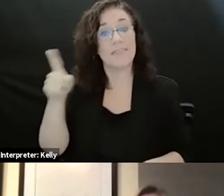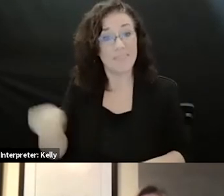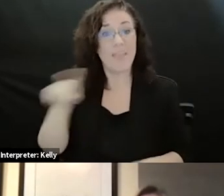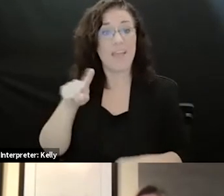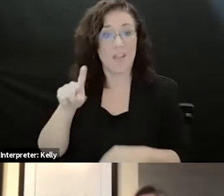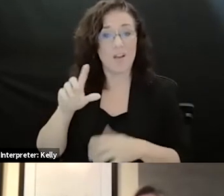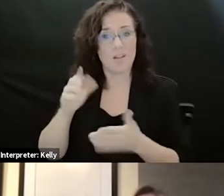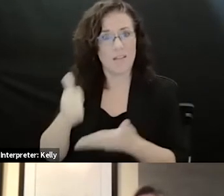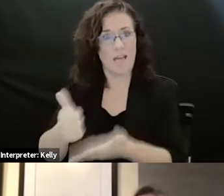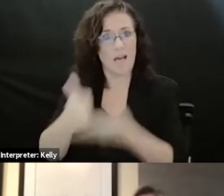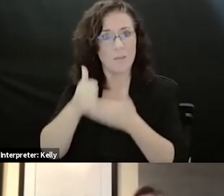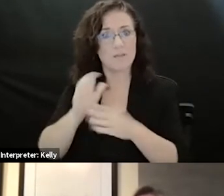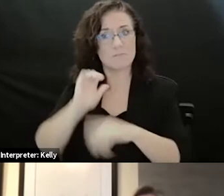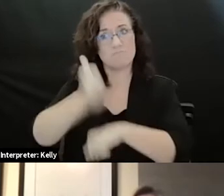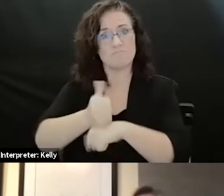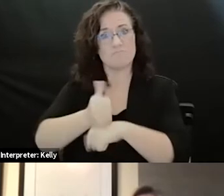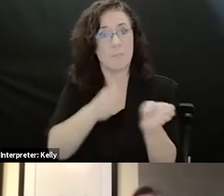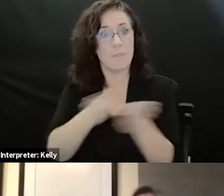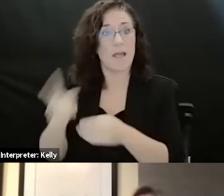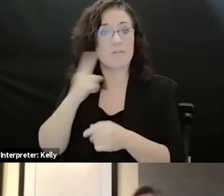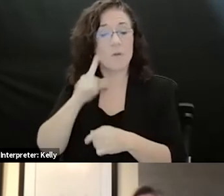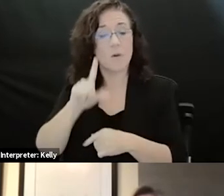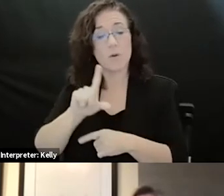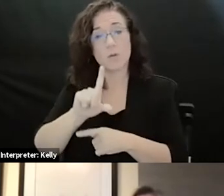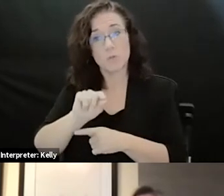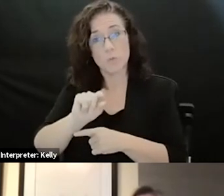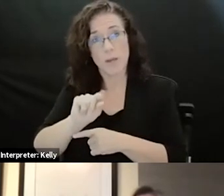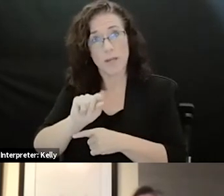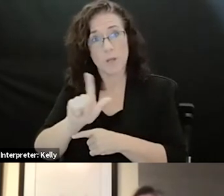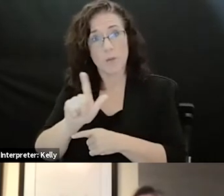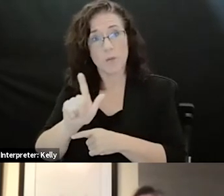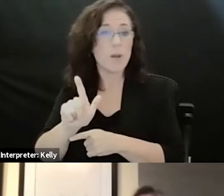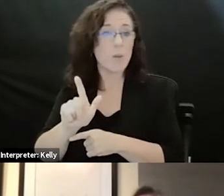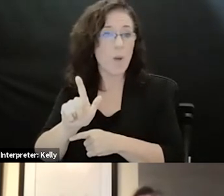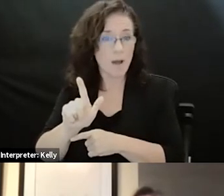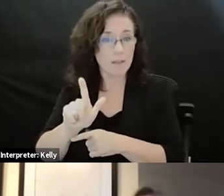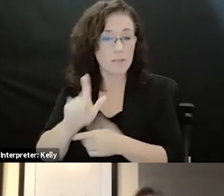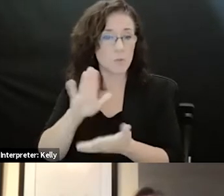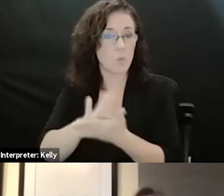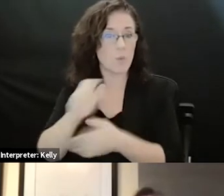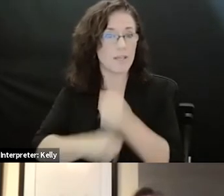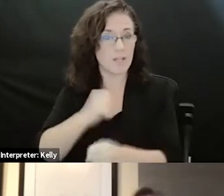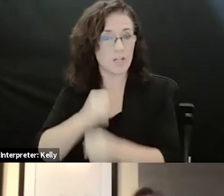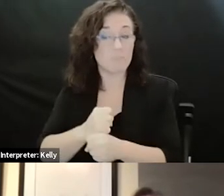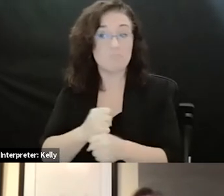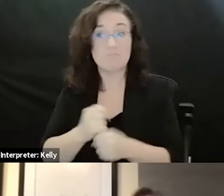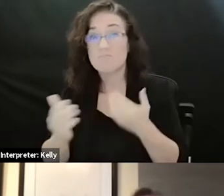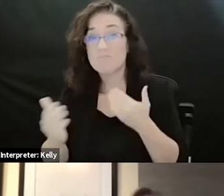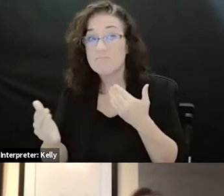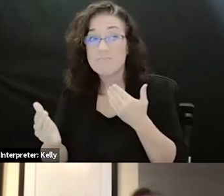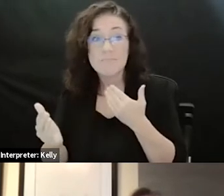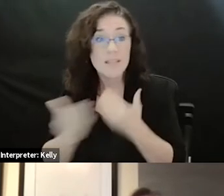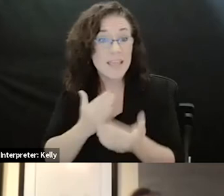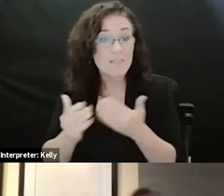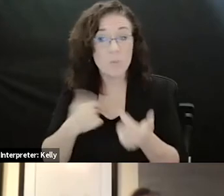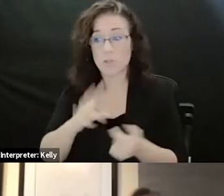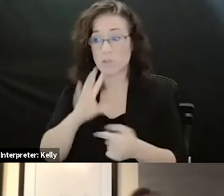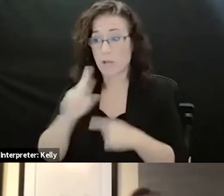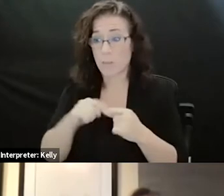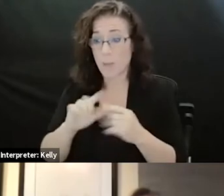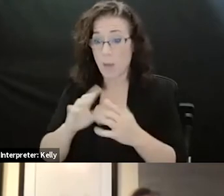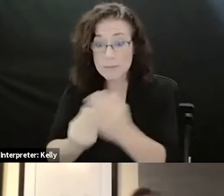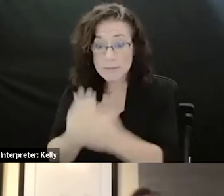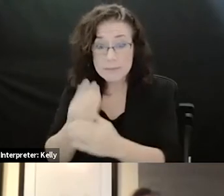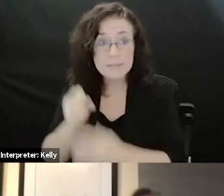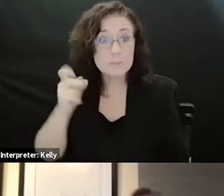the 21 22 school year even when we're trying to figure out what happens in the spring how are we gonna try to continue